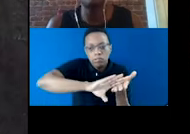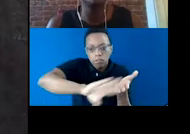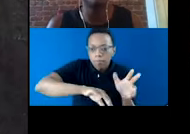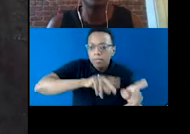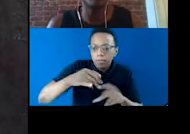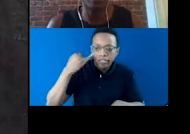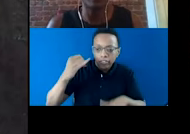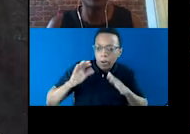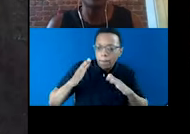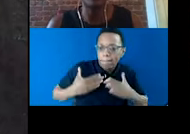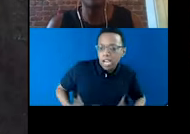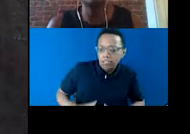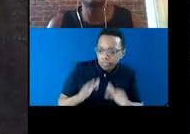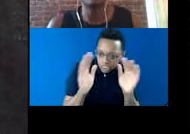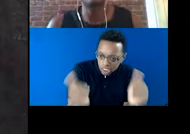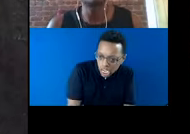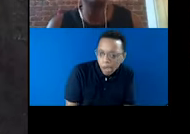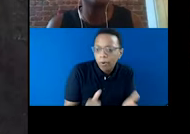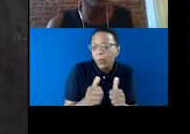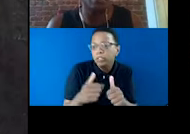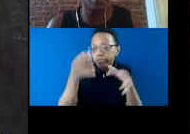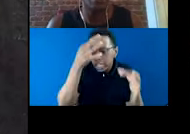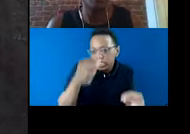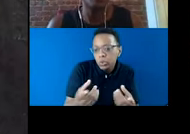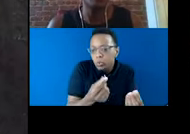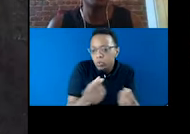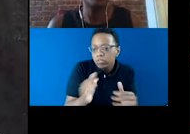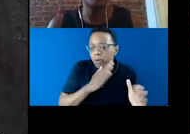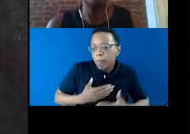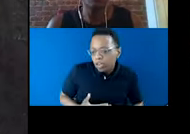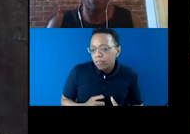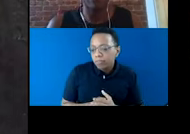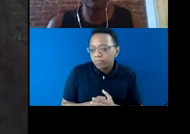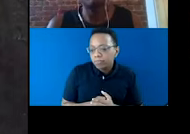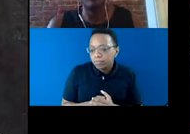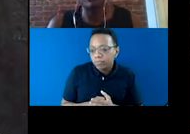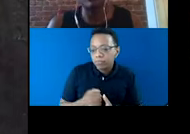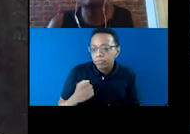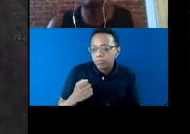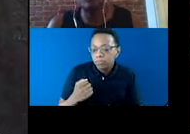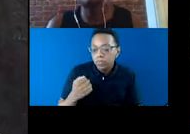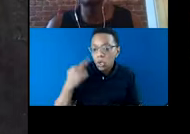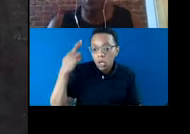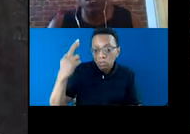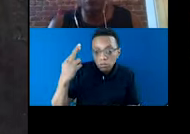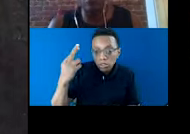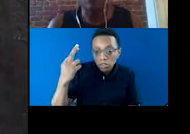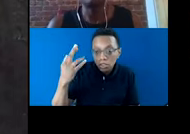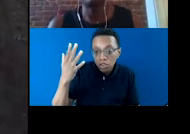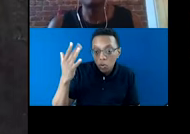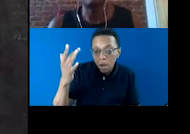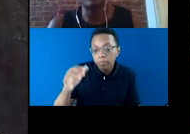they choose to do with those bodies, and that the reason that they gave for that in many cases was